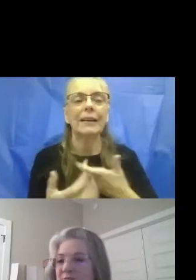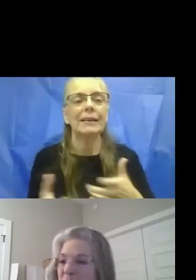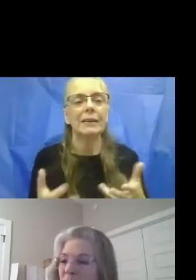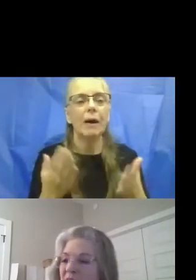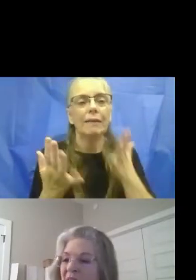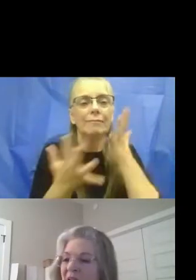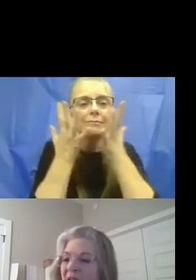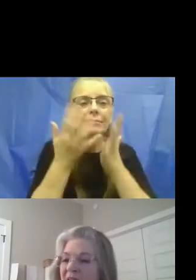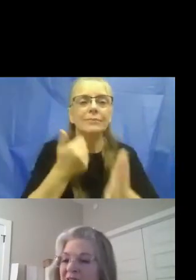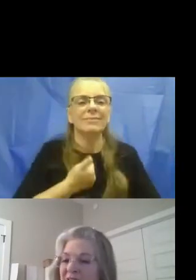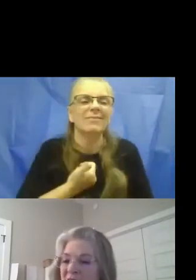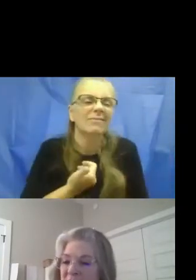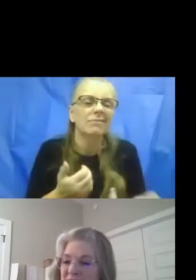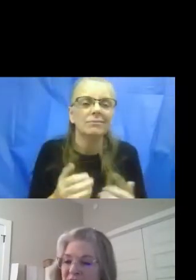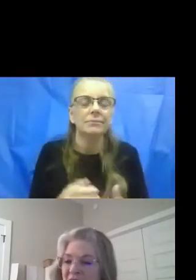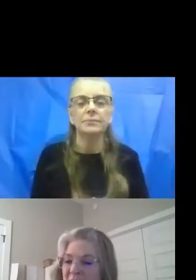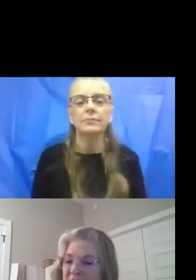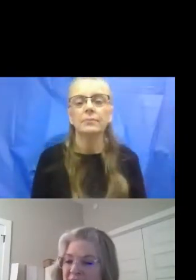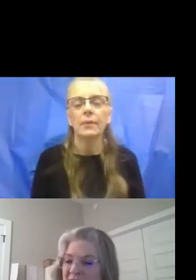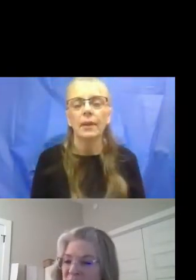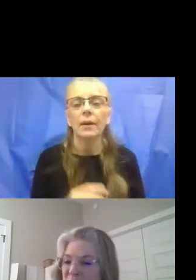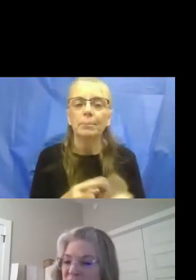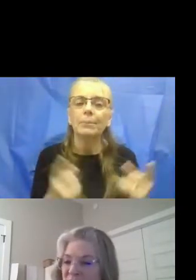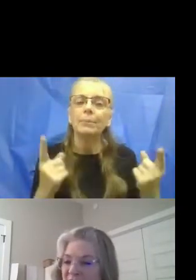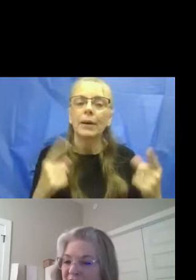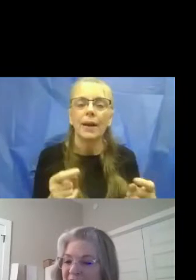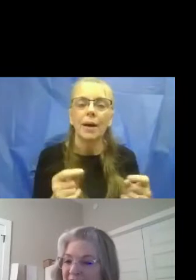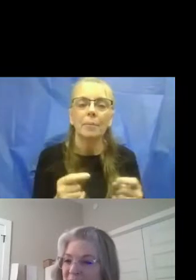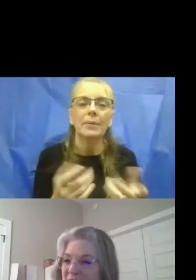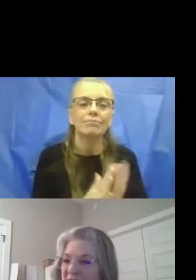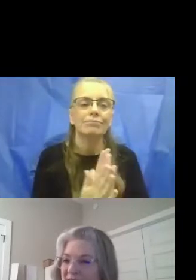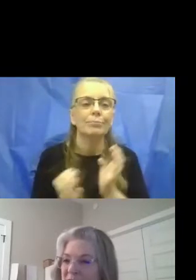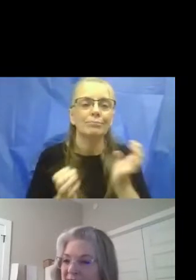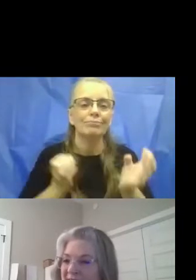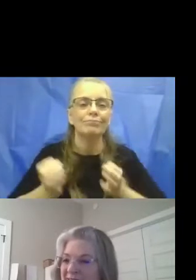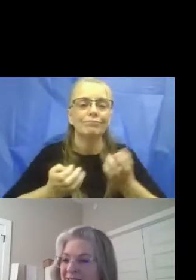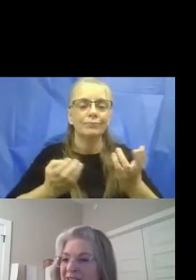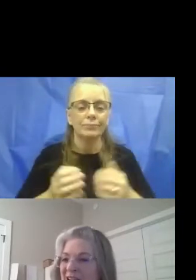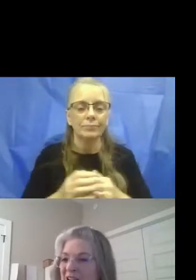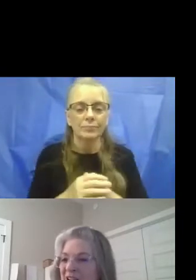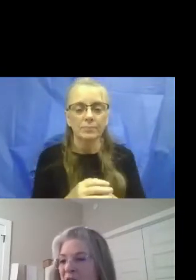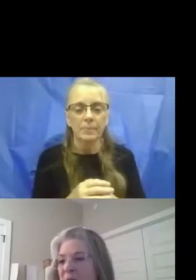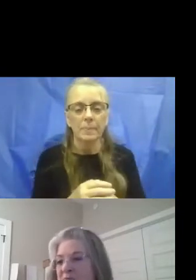know, happens a lot when I get emotional like that. But anyway,